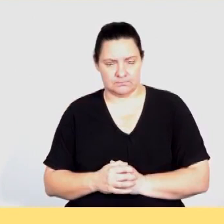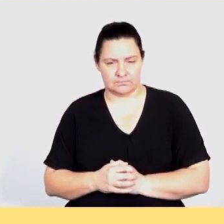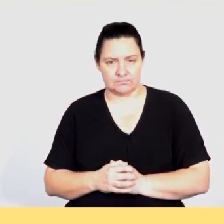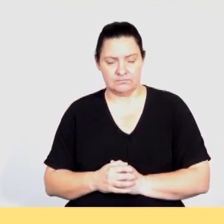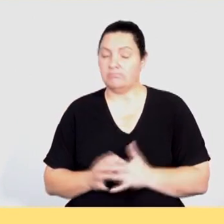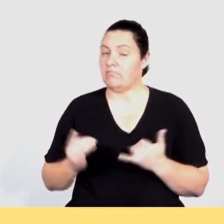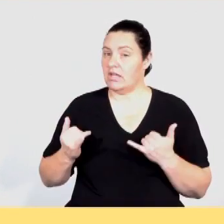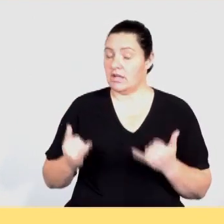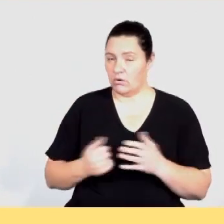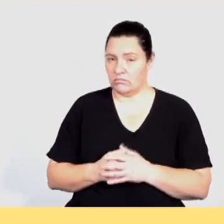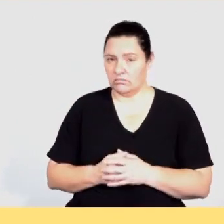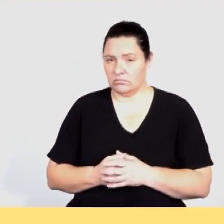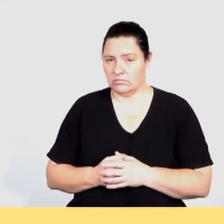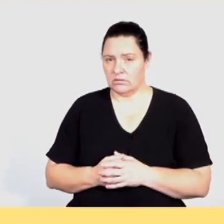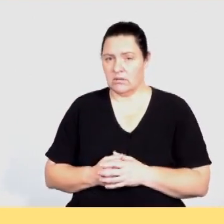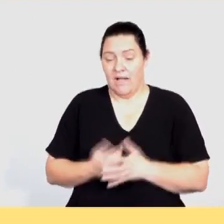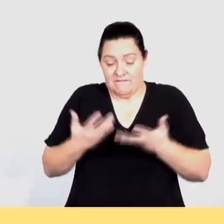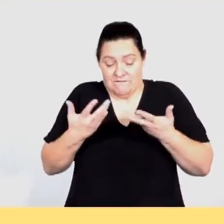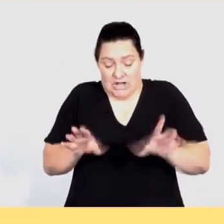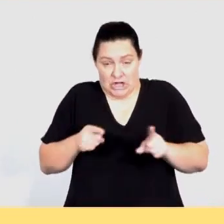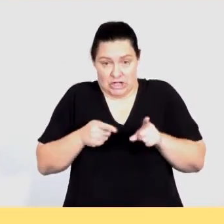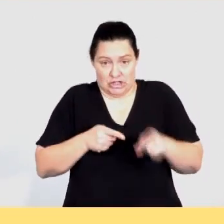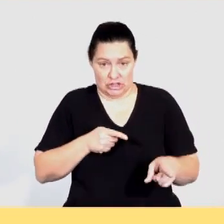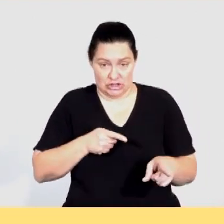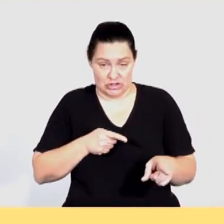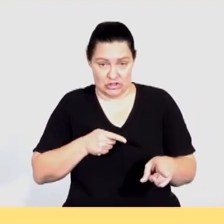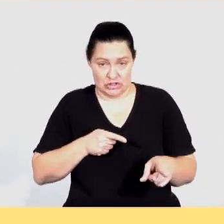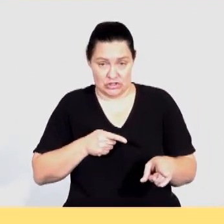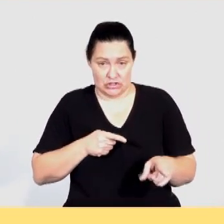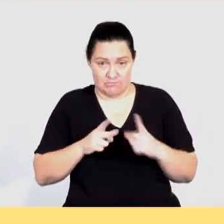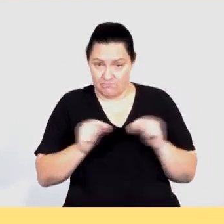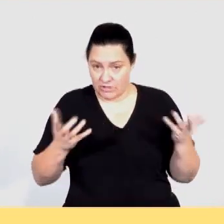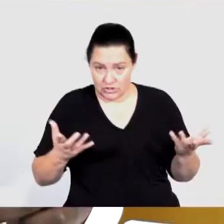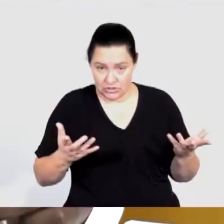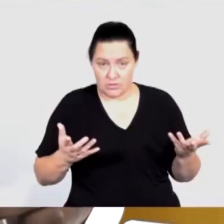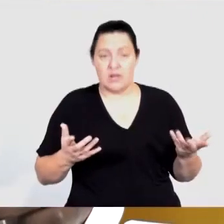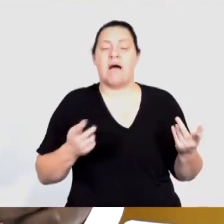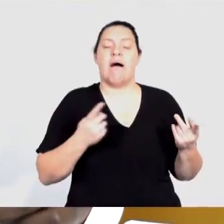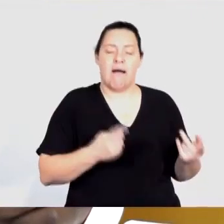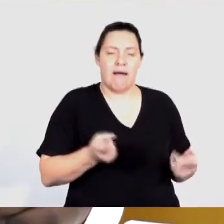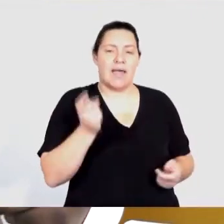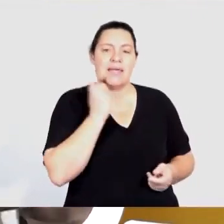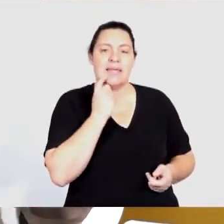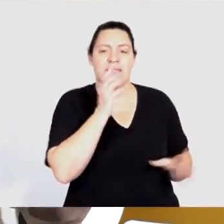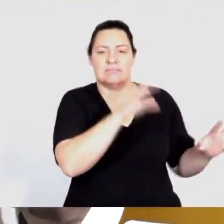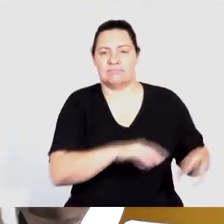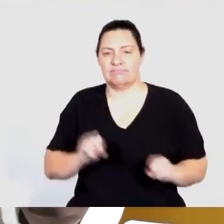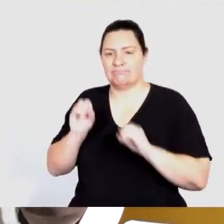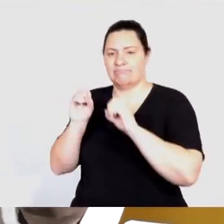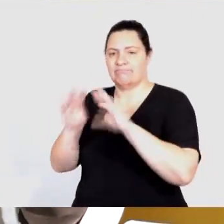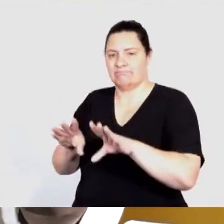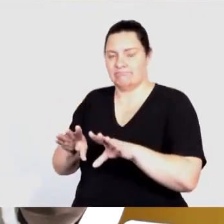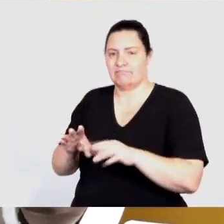24,200. Now, dear learners, after you have done this, it should then be easy for you